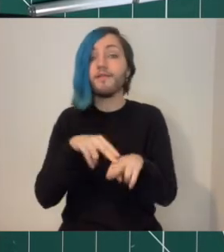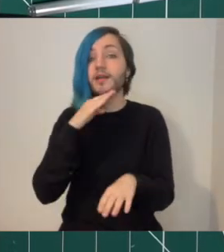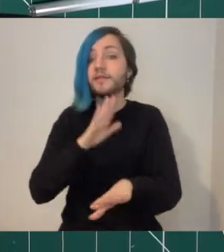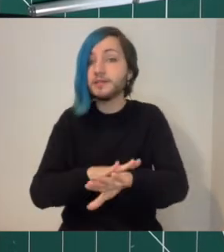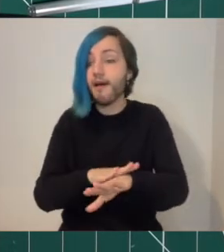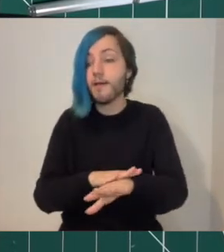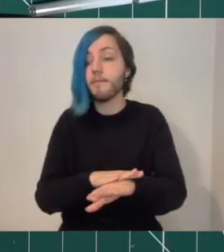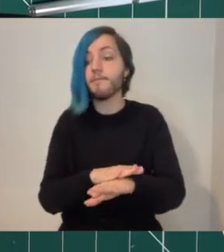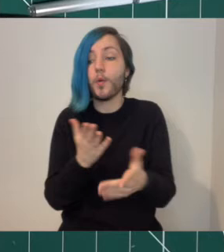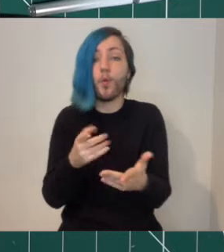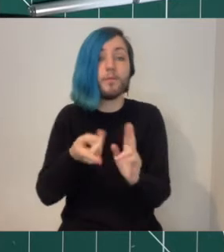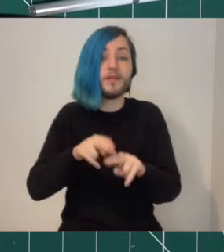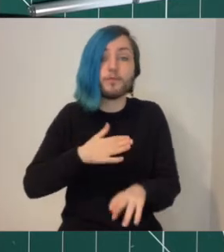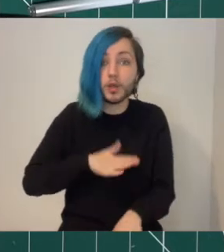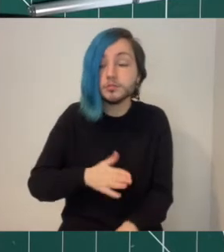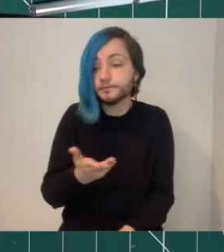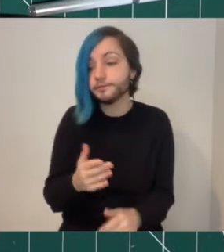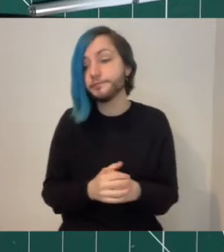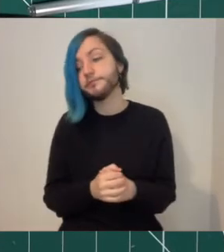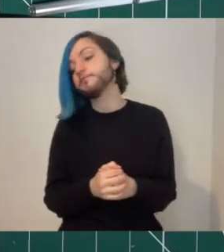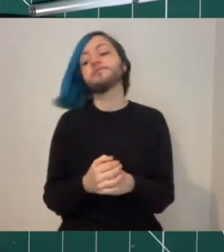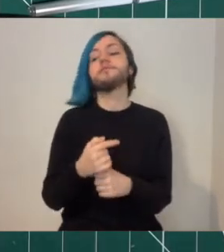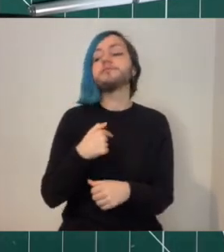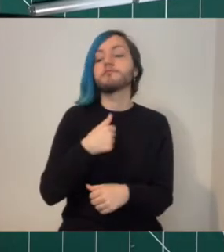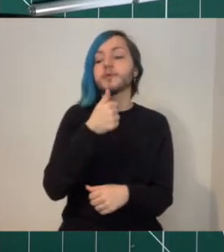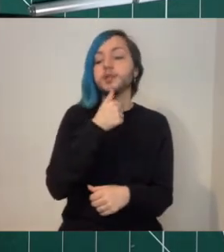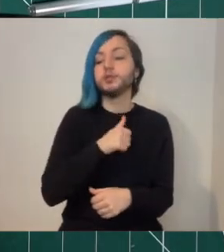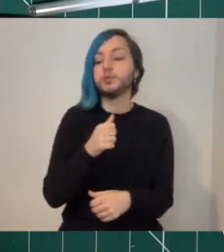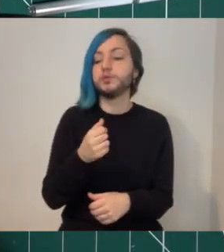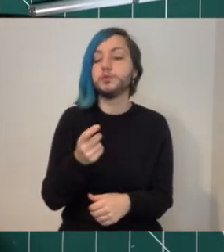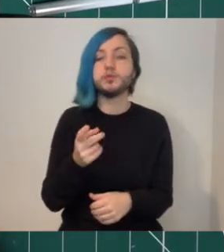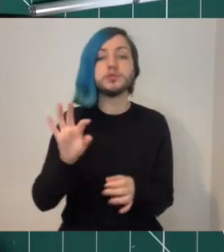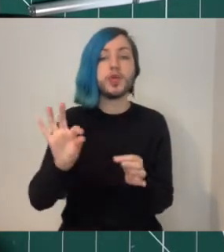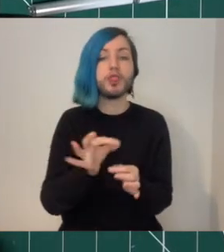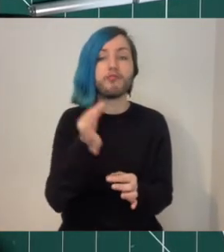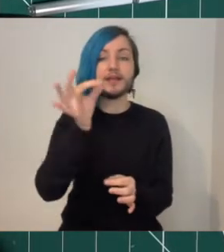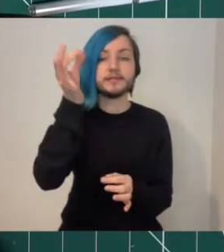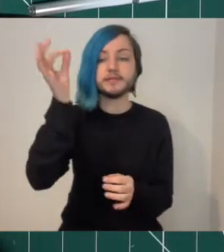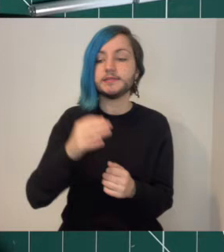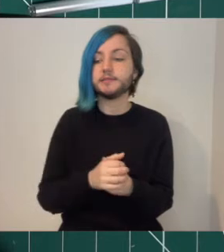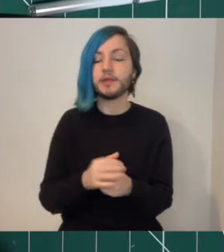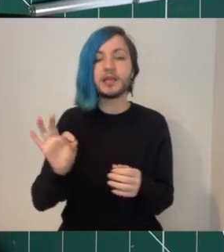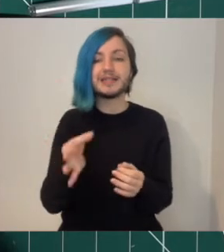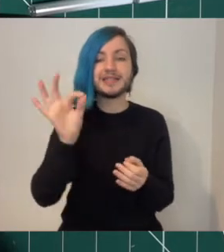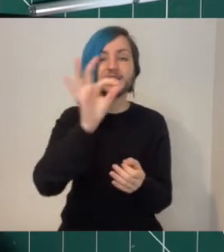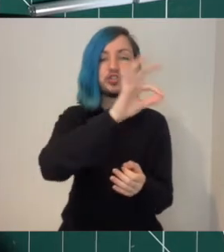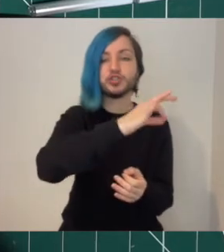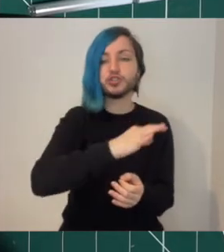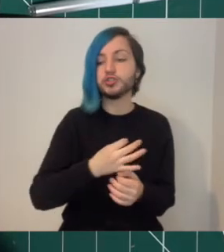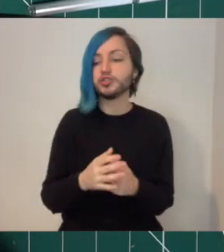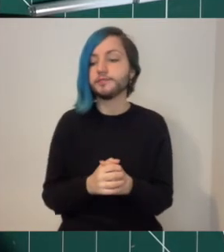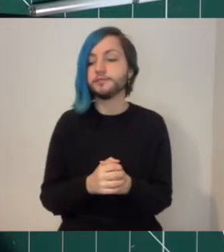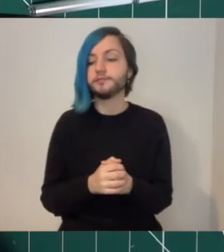One thing, if you did have time and you wanted to, what I do use is thread, and I